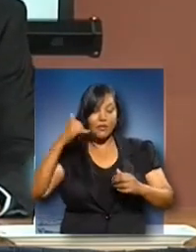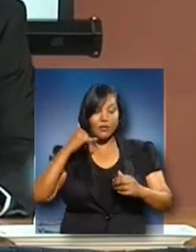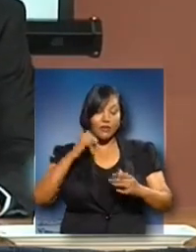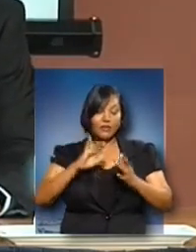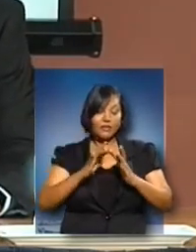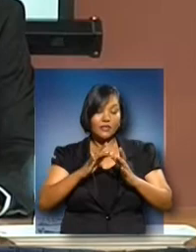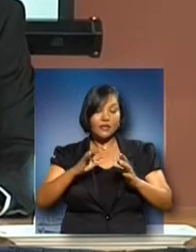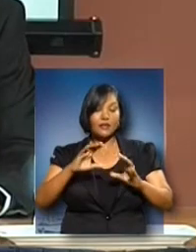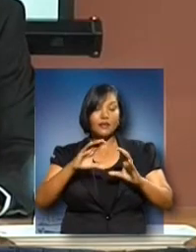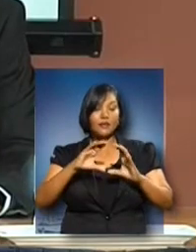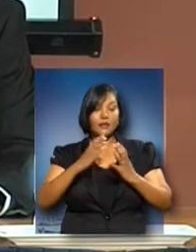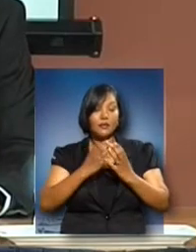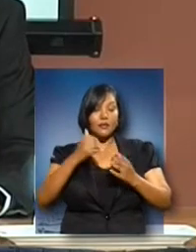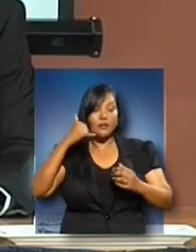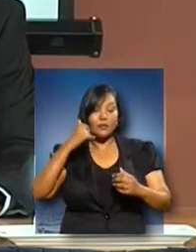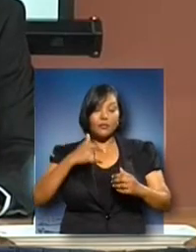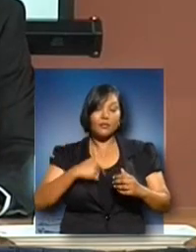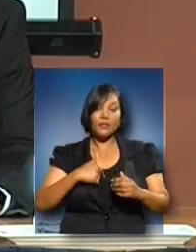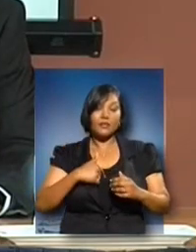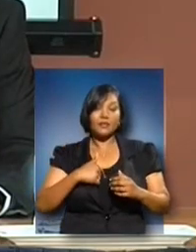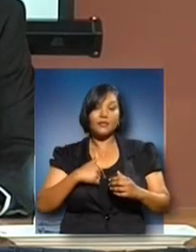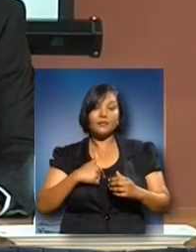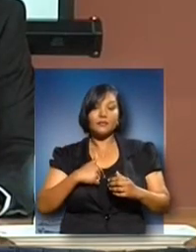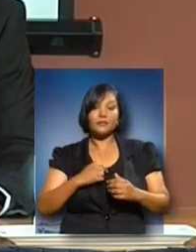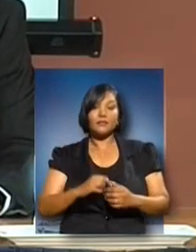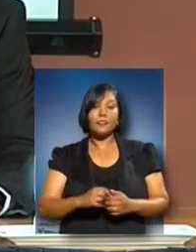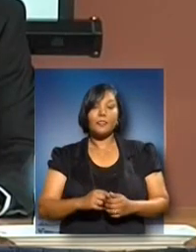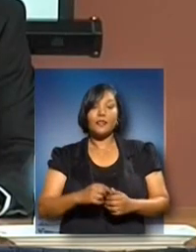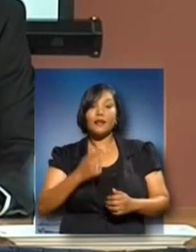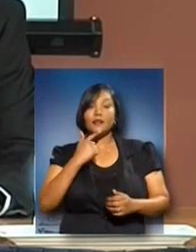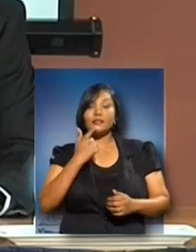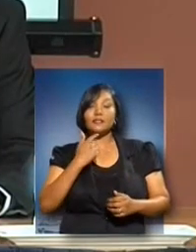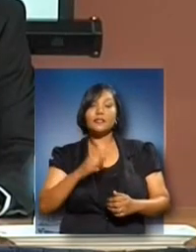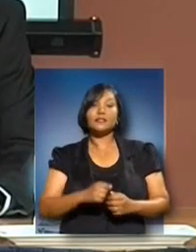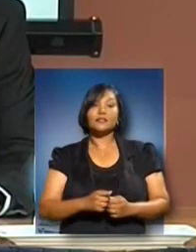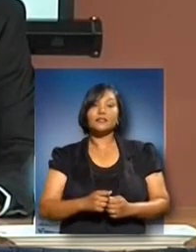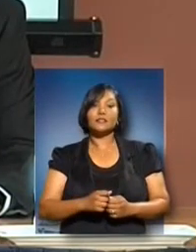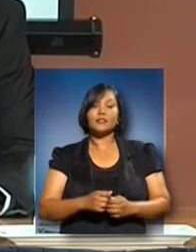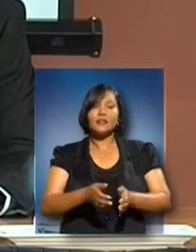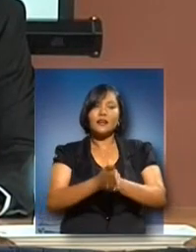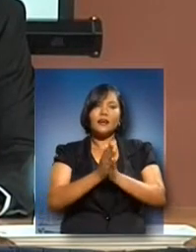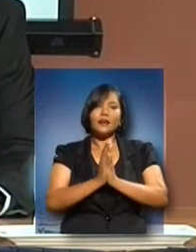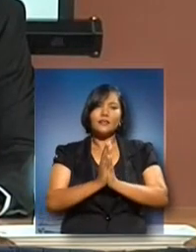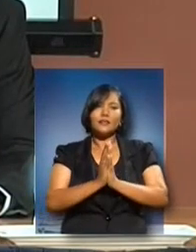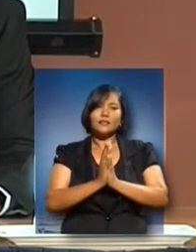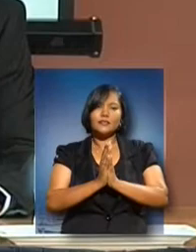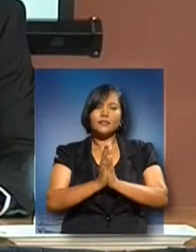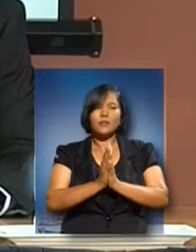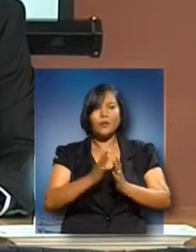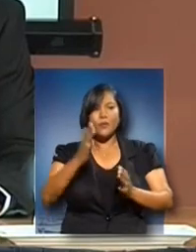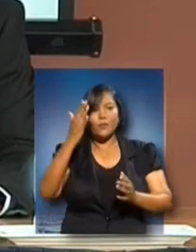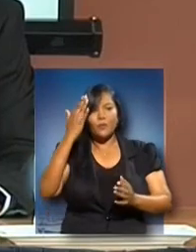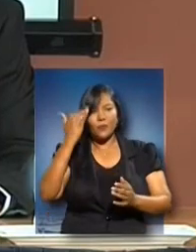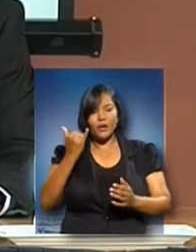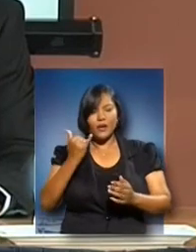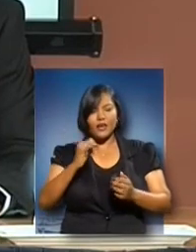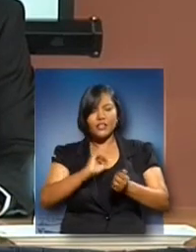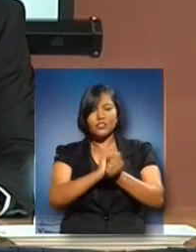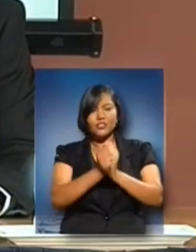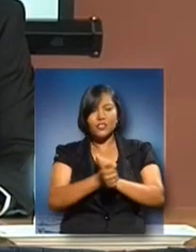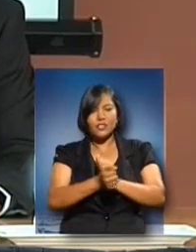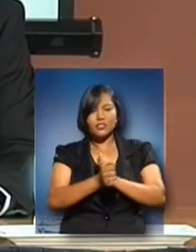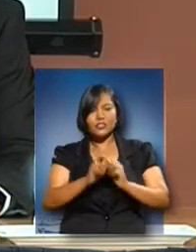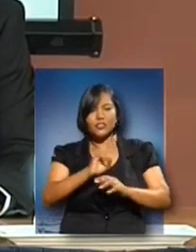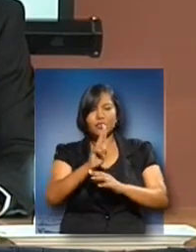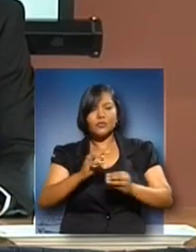internet provider calls me, and they ask for what we